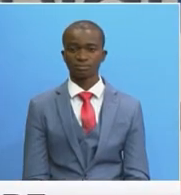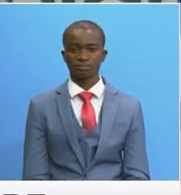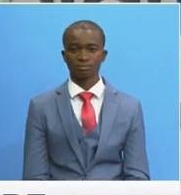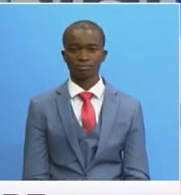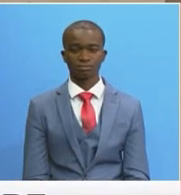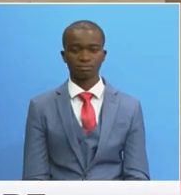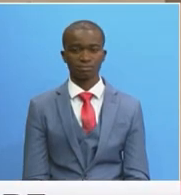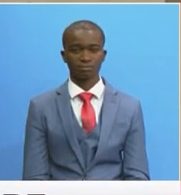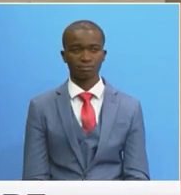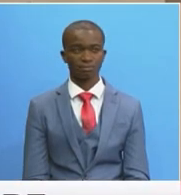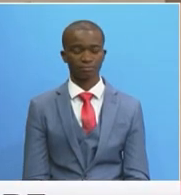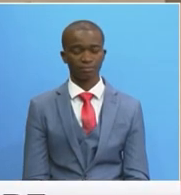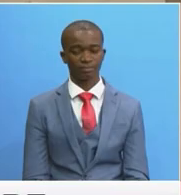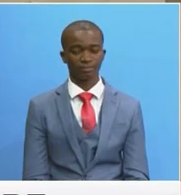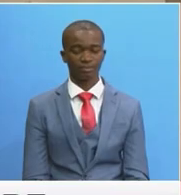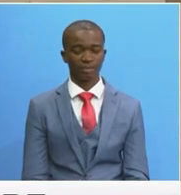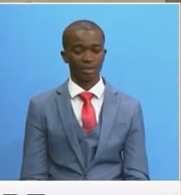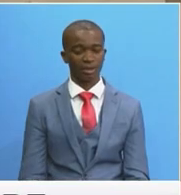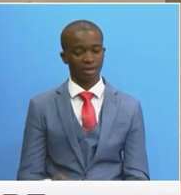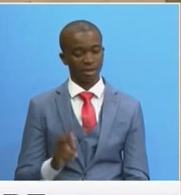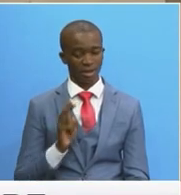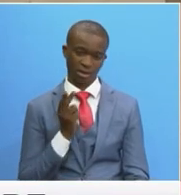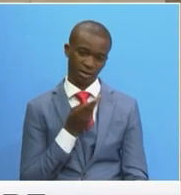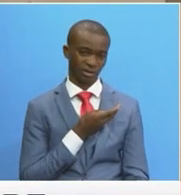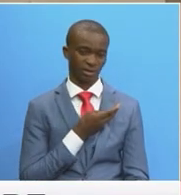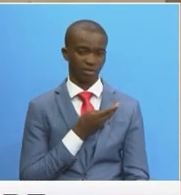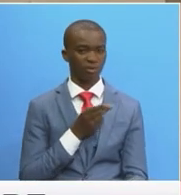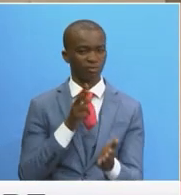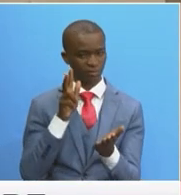and Burundi. We have signed an MOU.